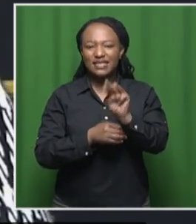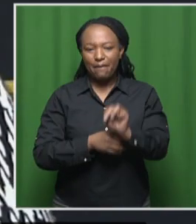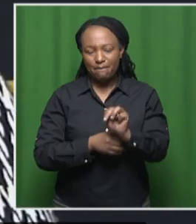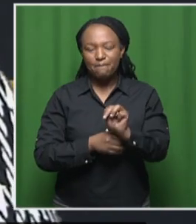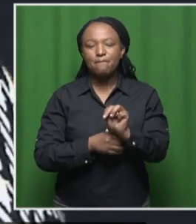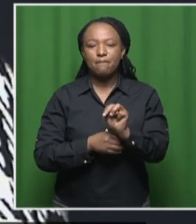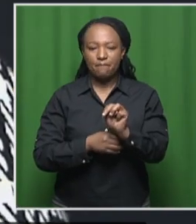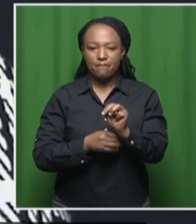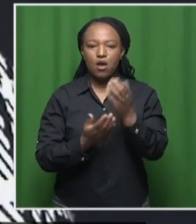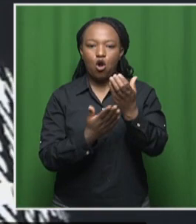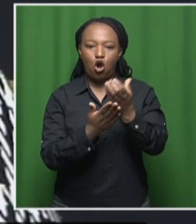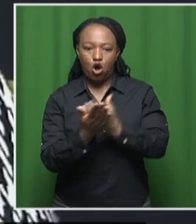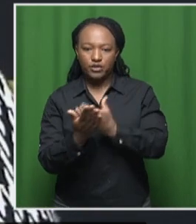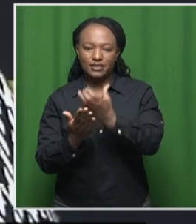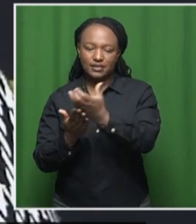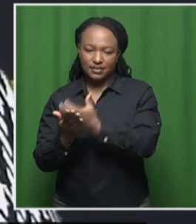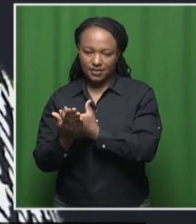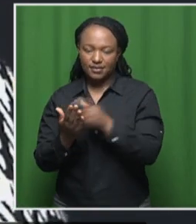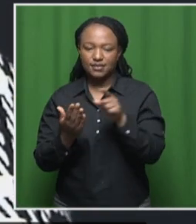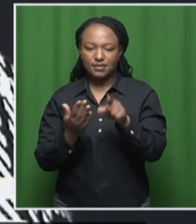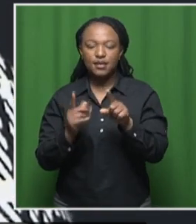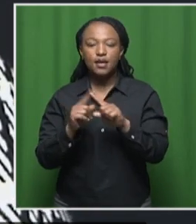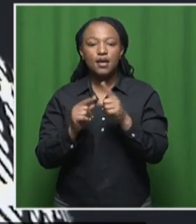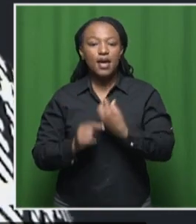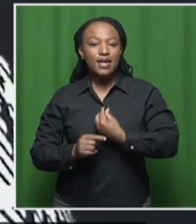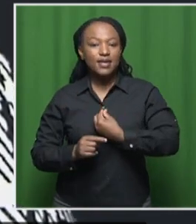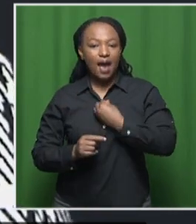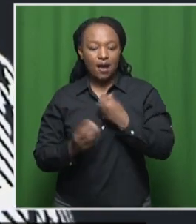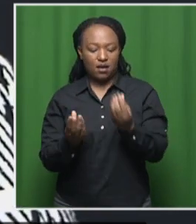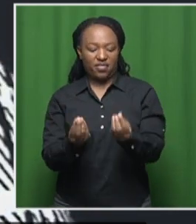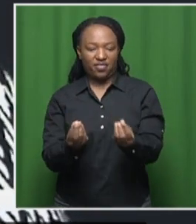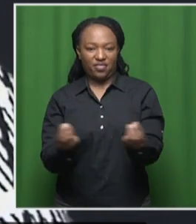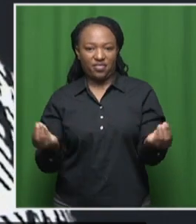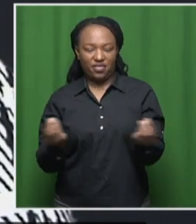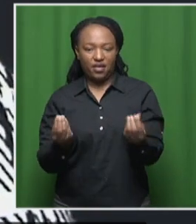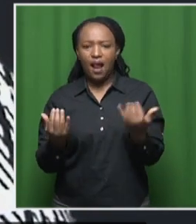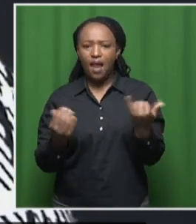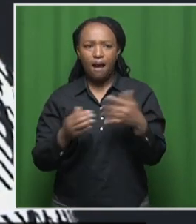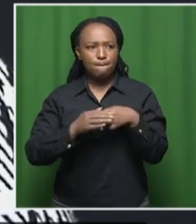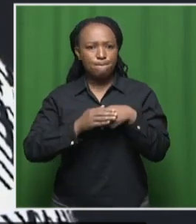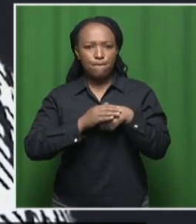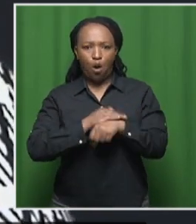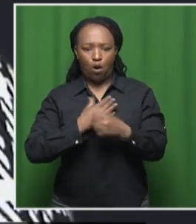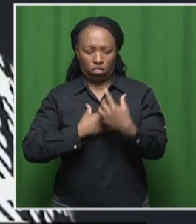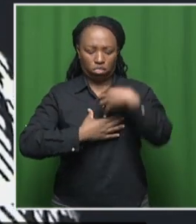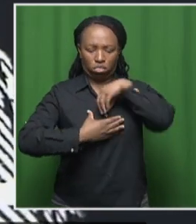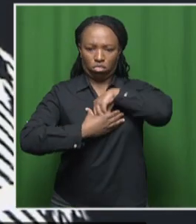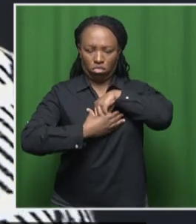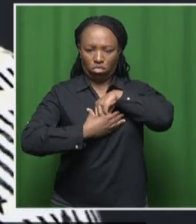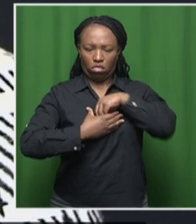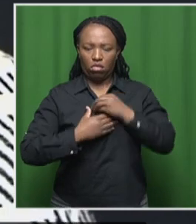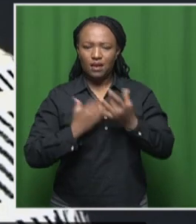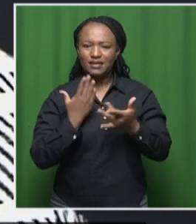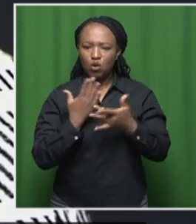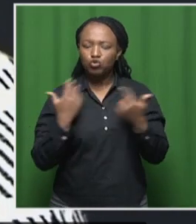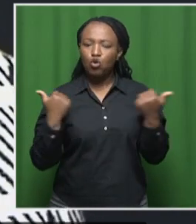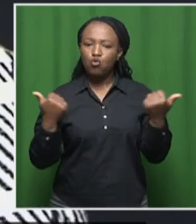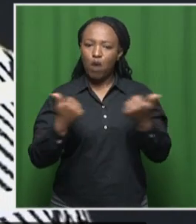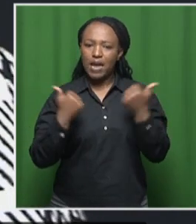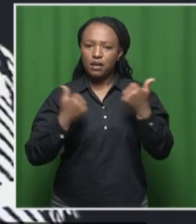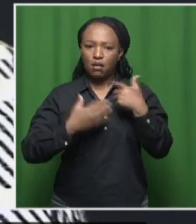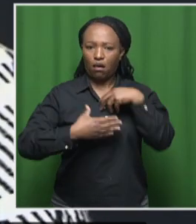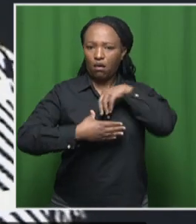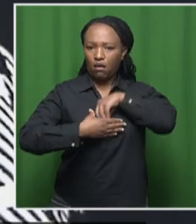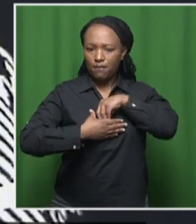their lives. And I think with the younger generations, it's like they're born with technology in their blood. So it's much easier to